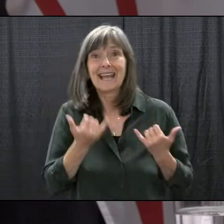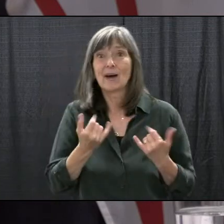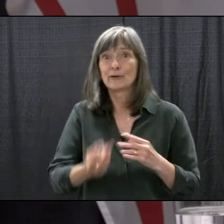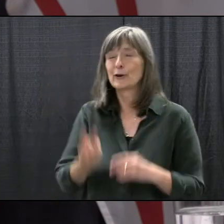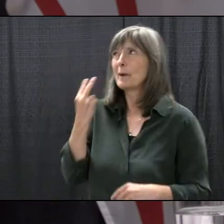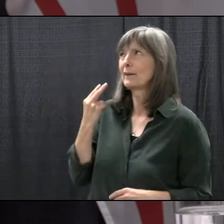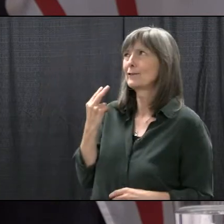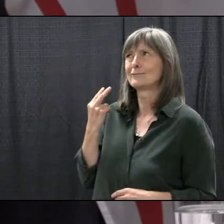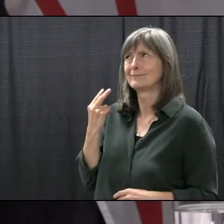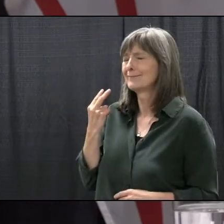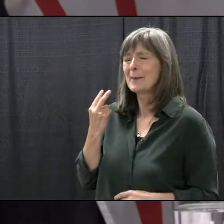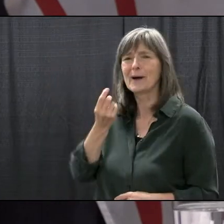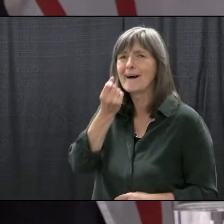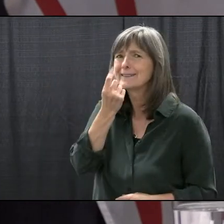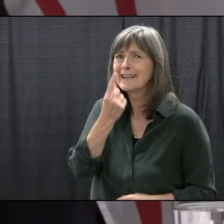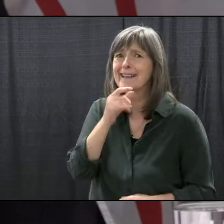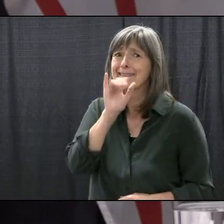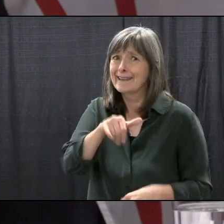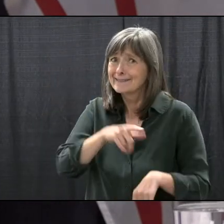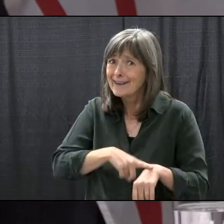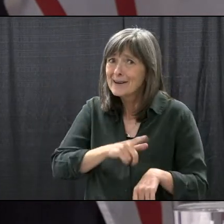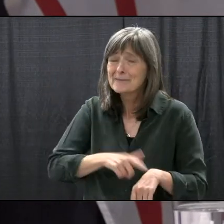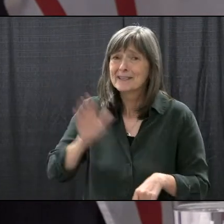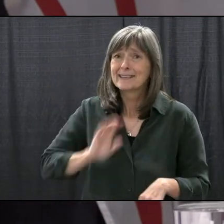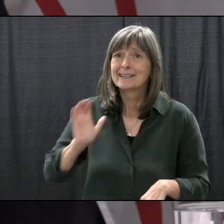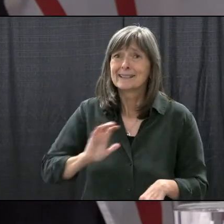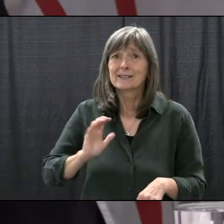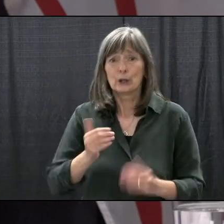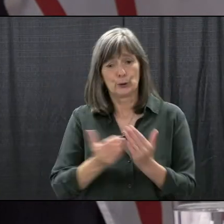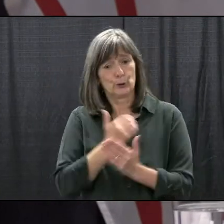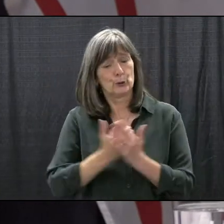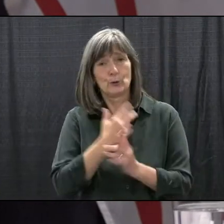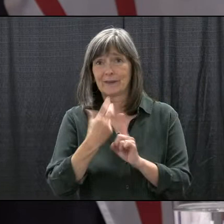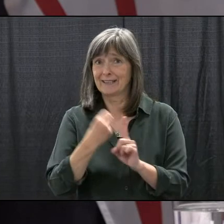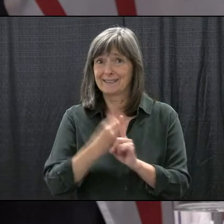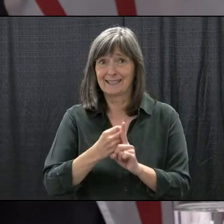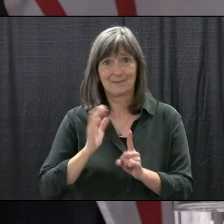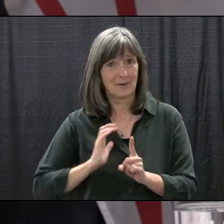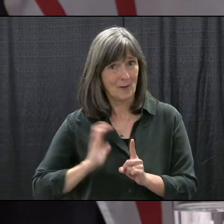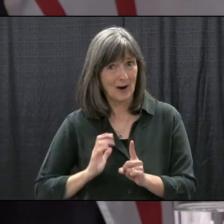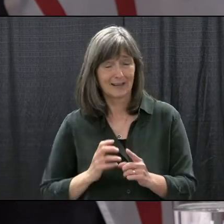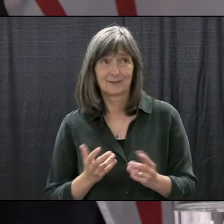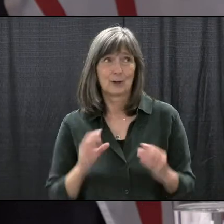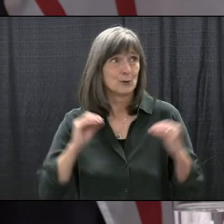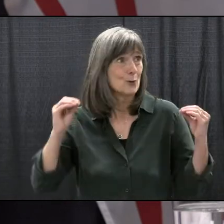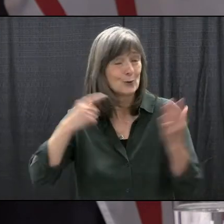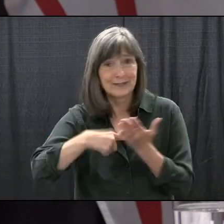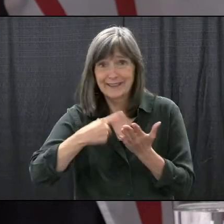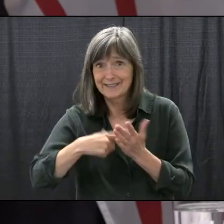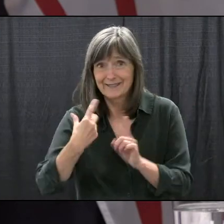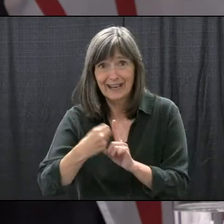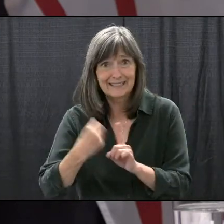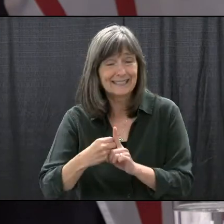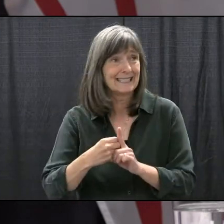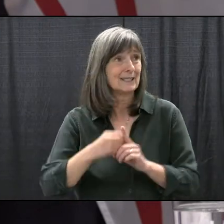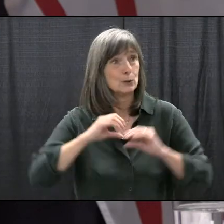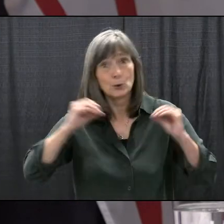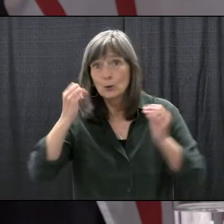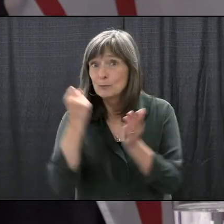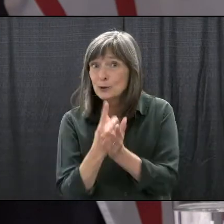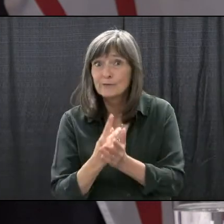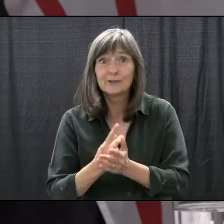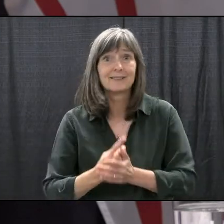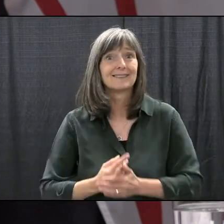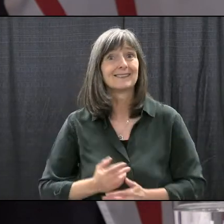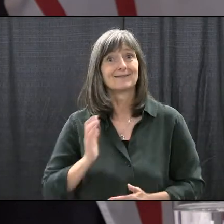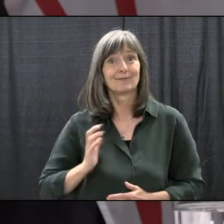but there wasn't a robust supply of vaccine. The vaccine was fairly new at that point, the vaccines. In fact, they weren't all even approved, and there